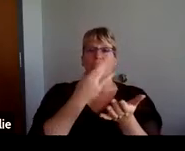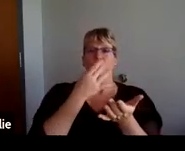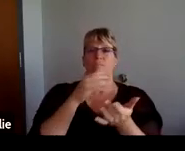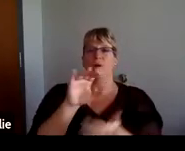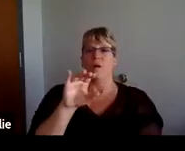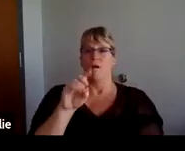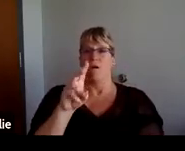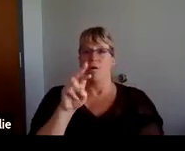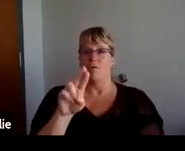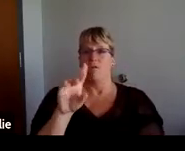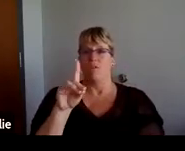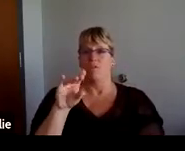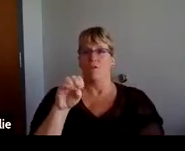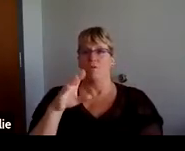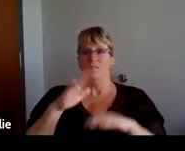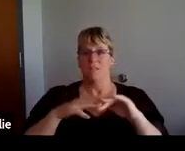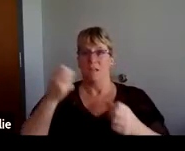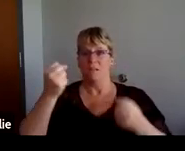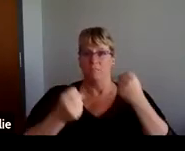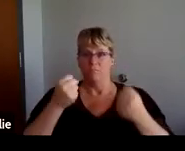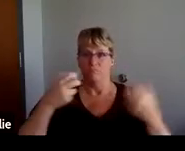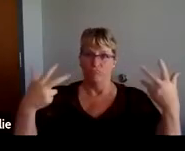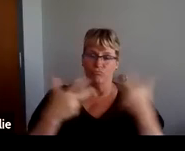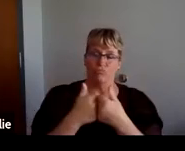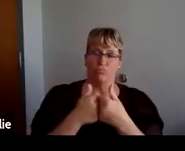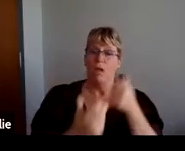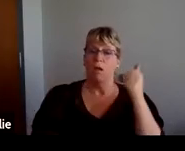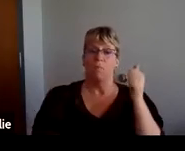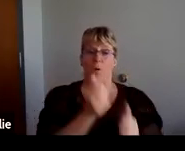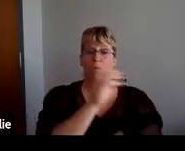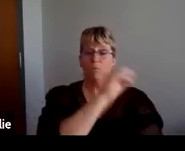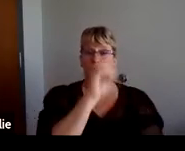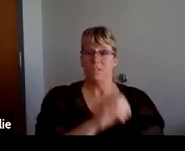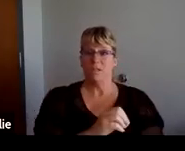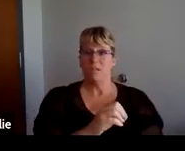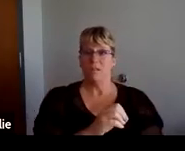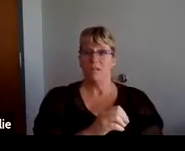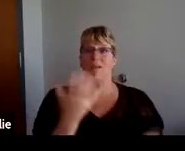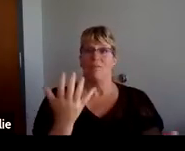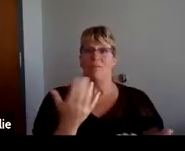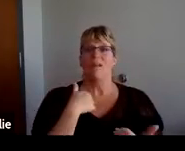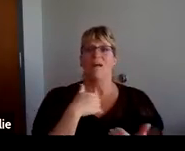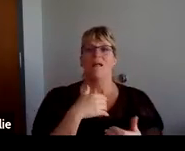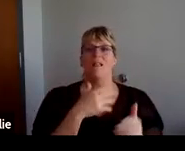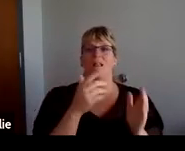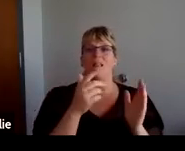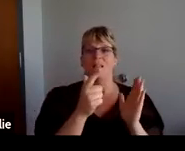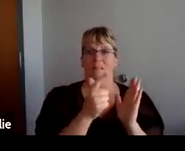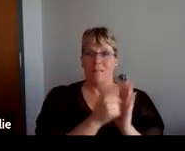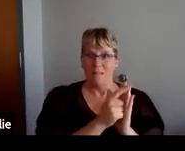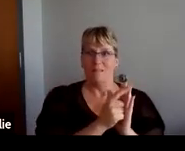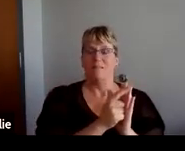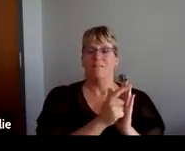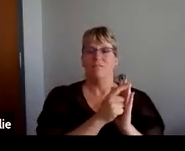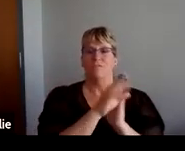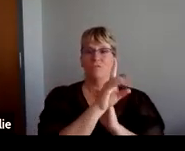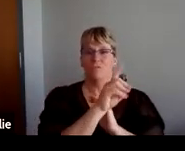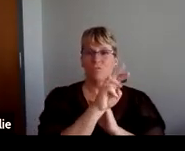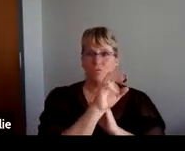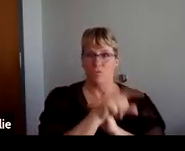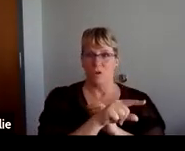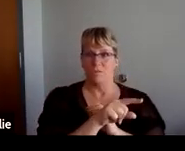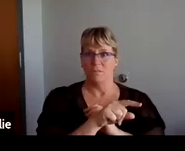automobile accidents in our country. And the majority of those involve legal prescription drugs, not just the opioids, but